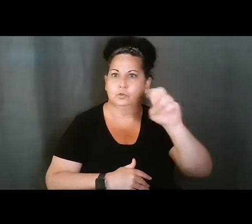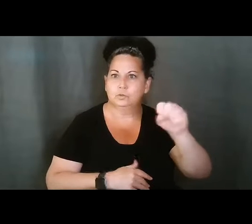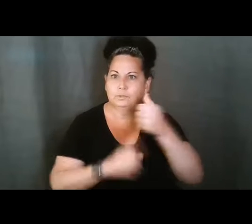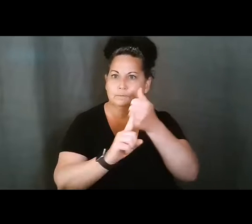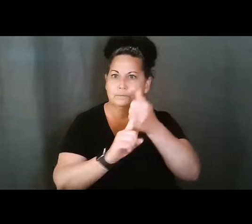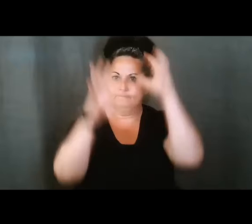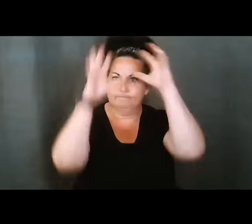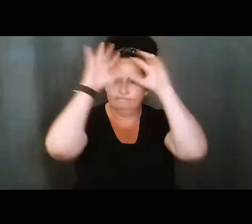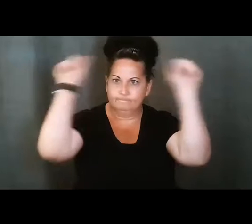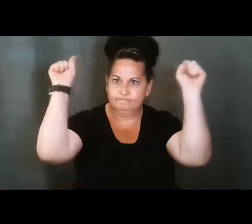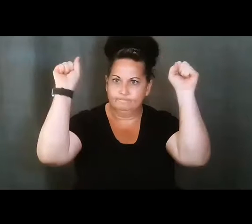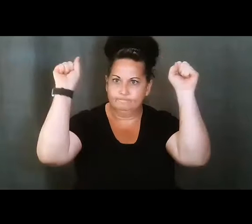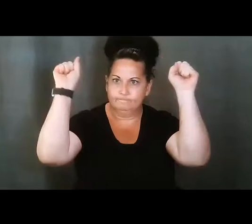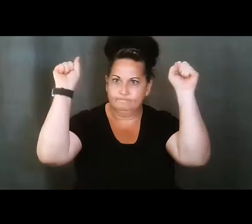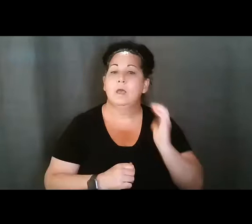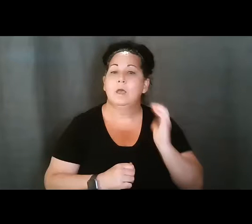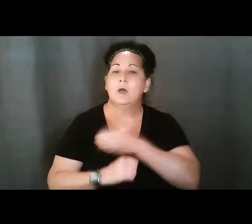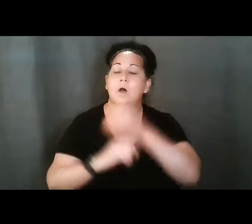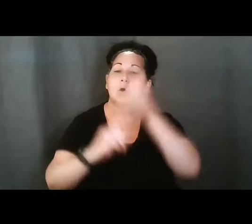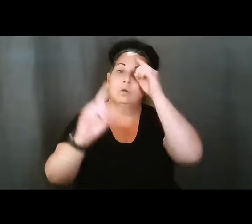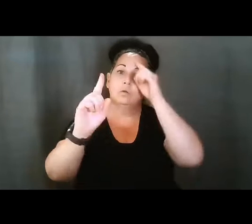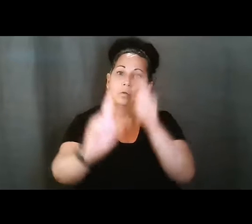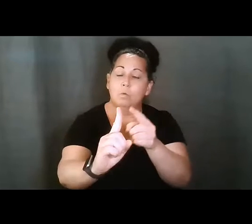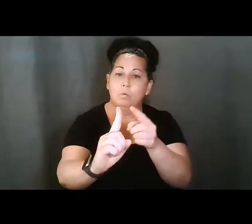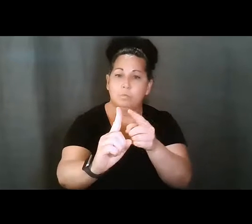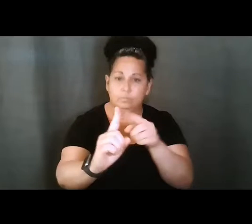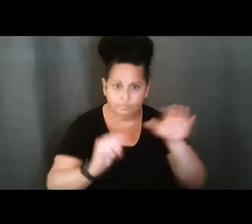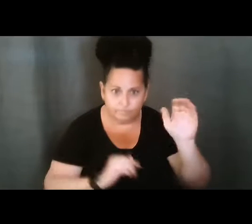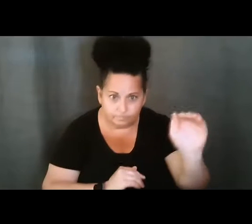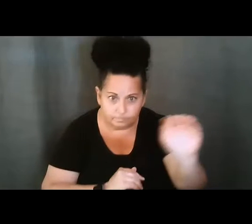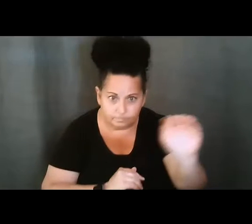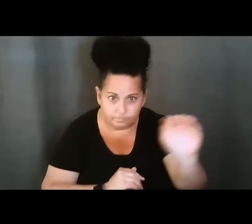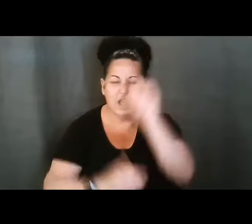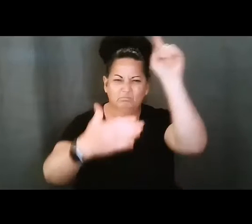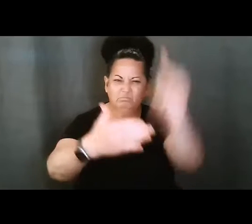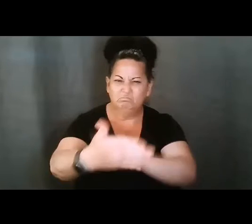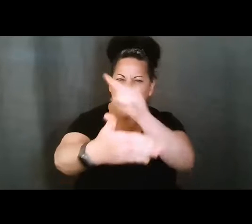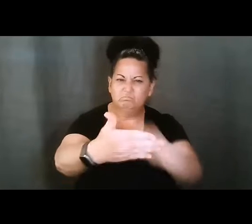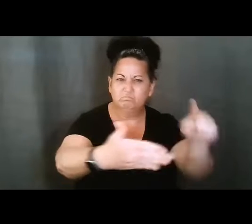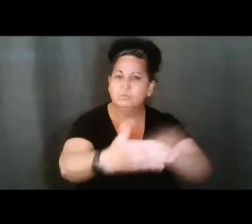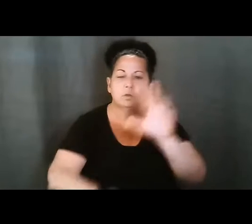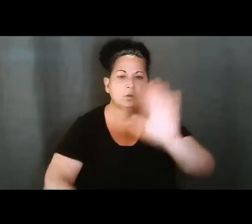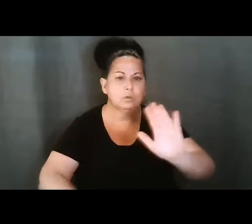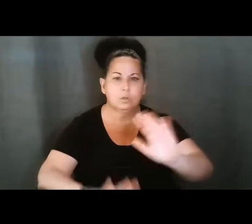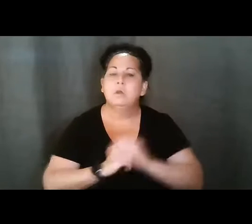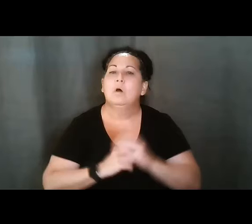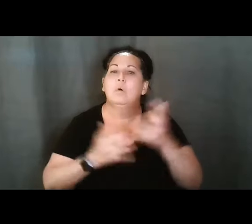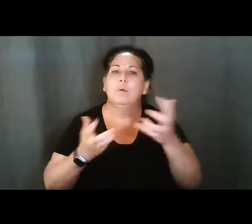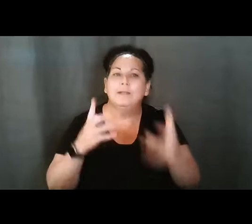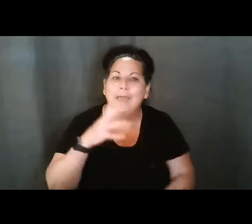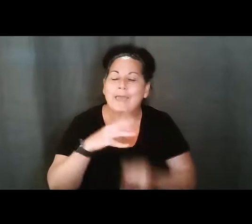Our goal in this session, parents, is not to criticize what you're doing. But what we want to do, we want to add to your